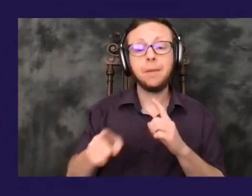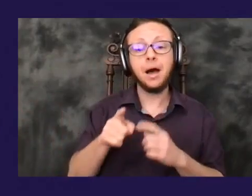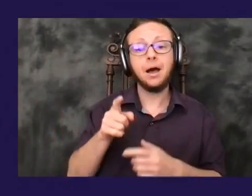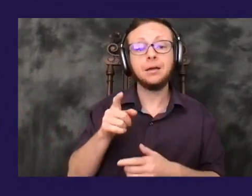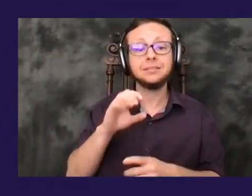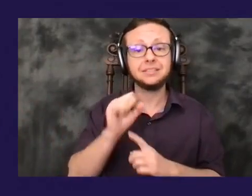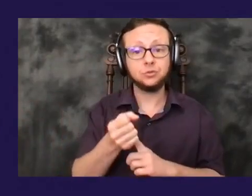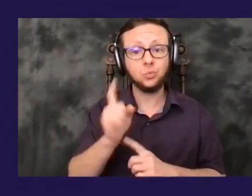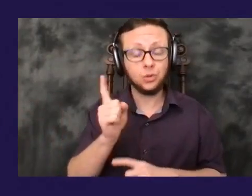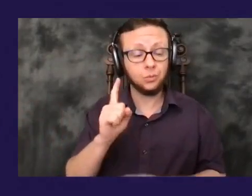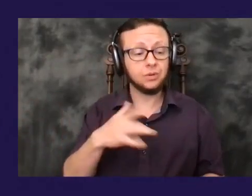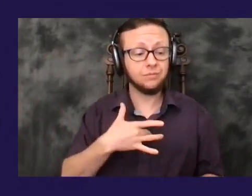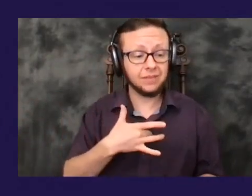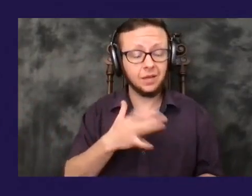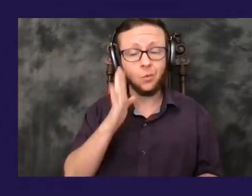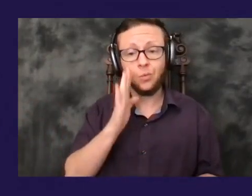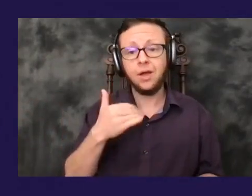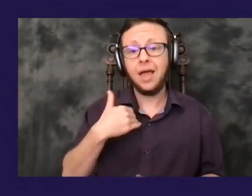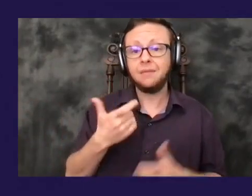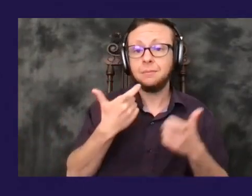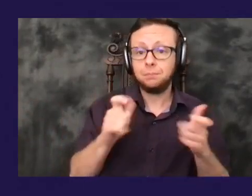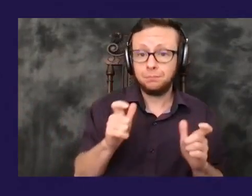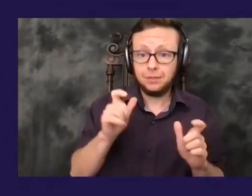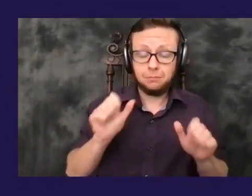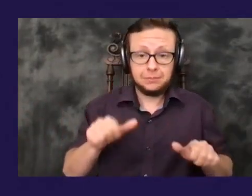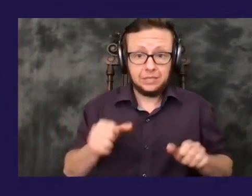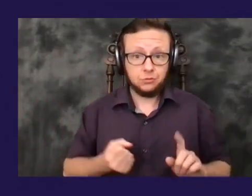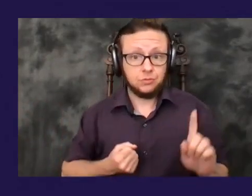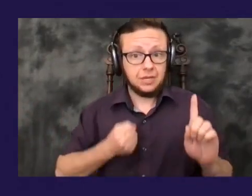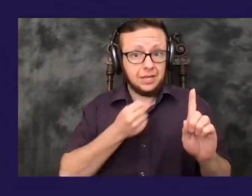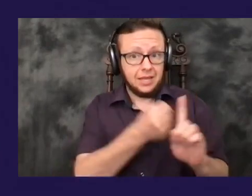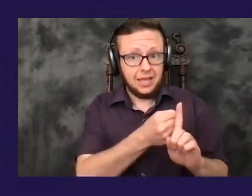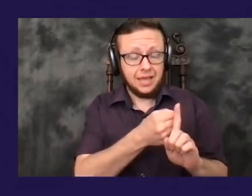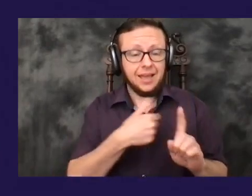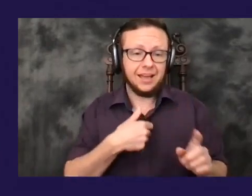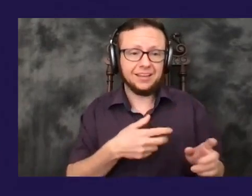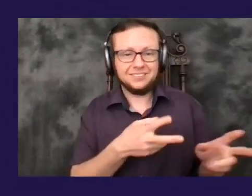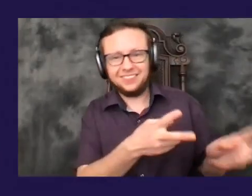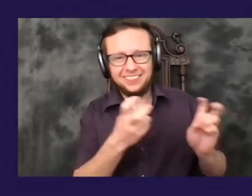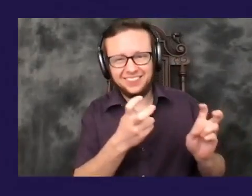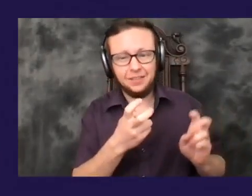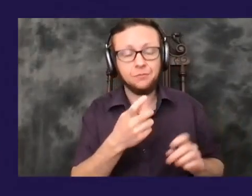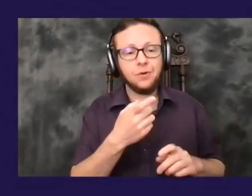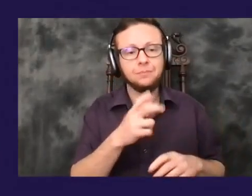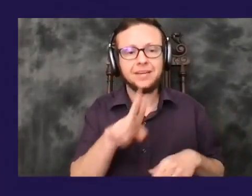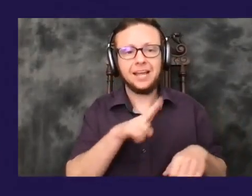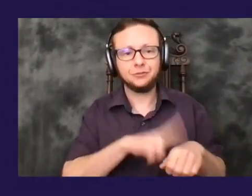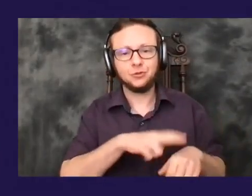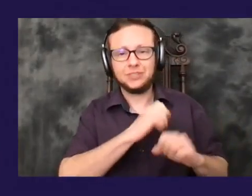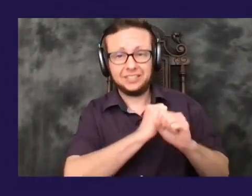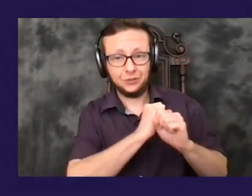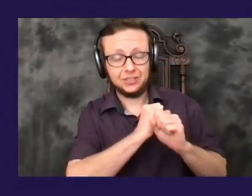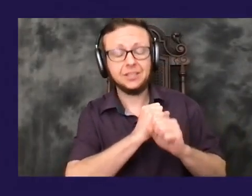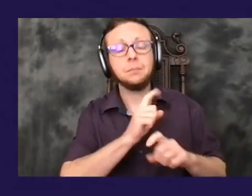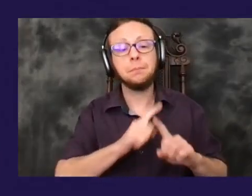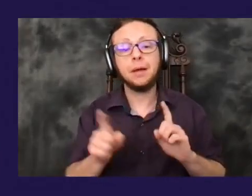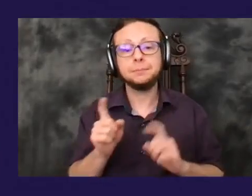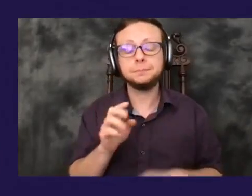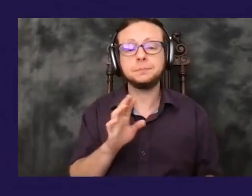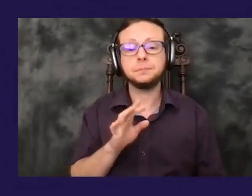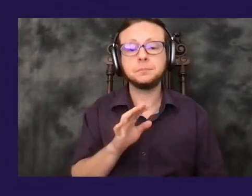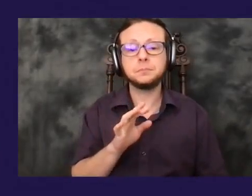have a big potential for impact, is a phrase I stole from our national security counterparts, figuring out,